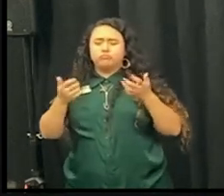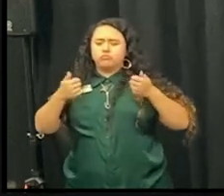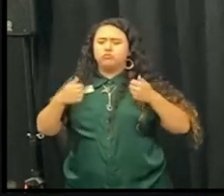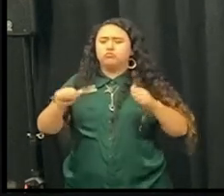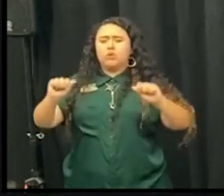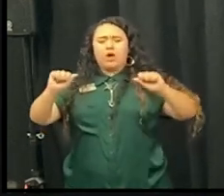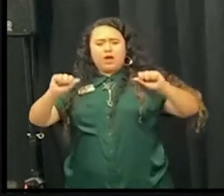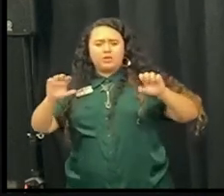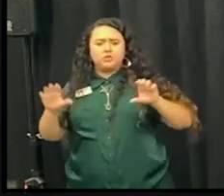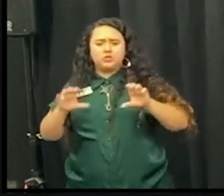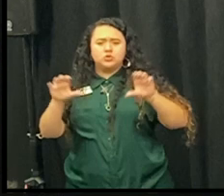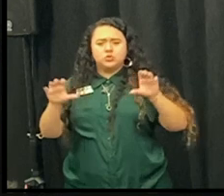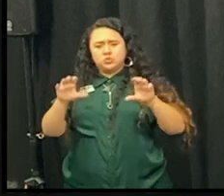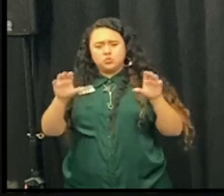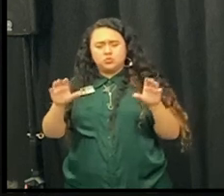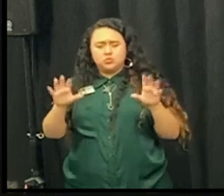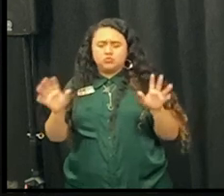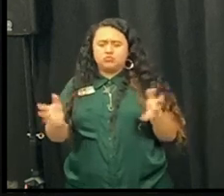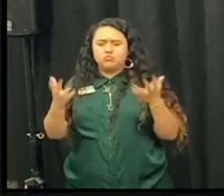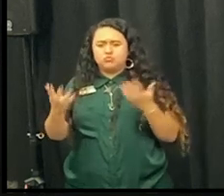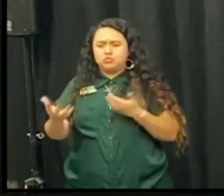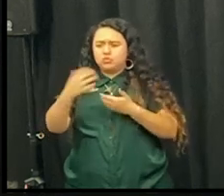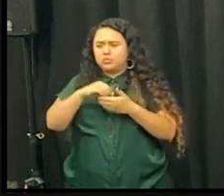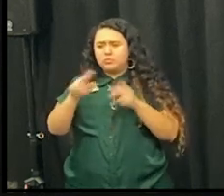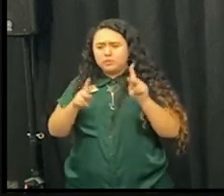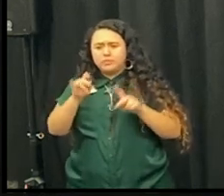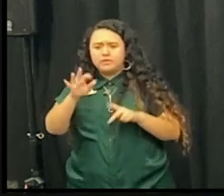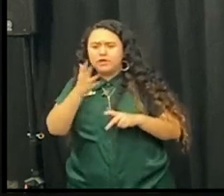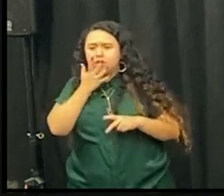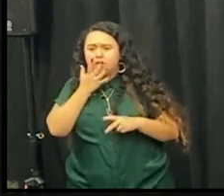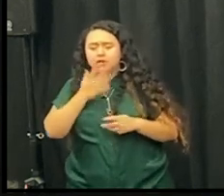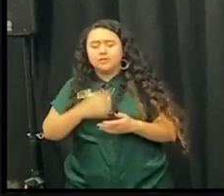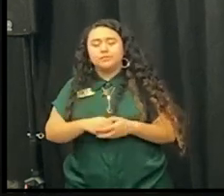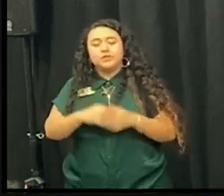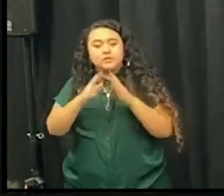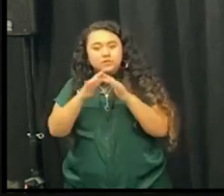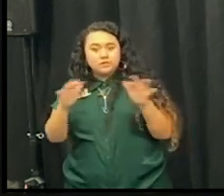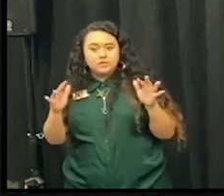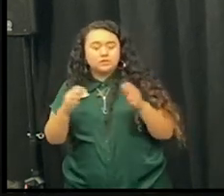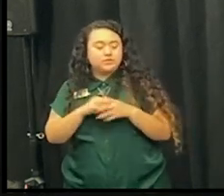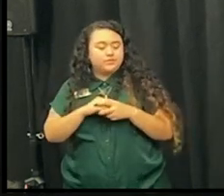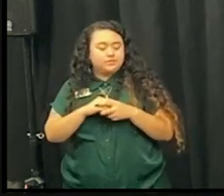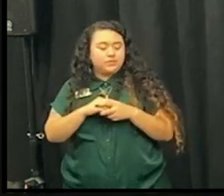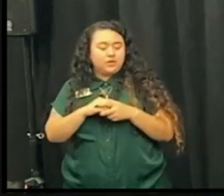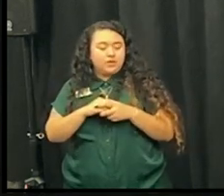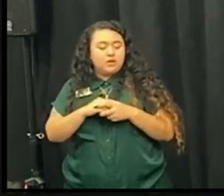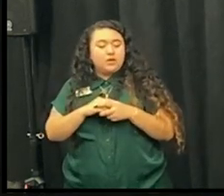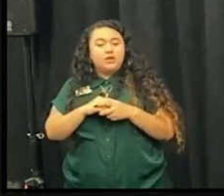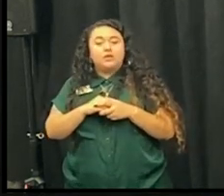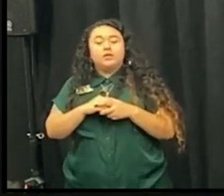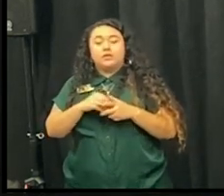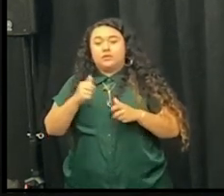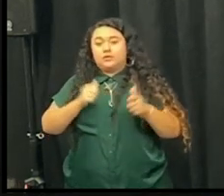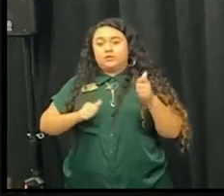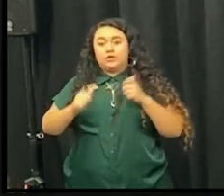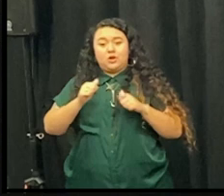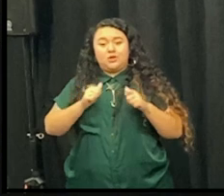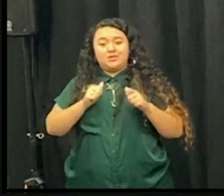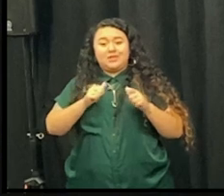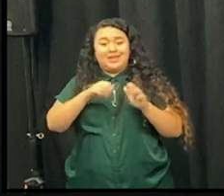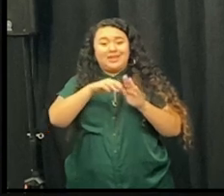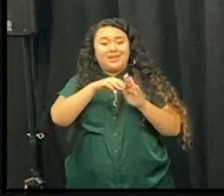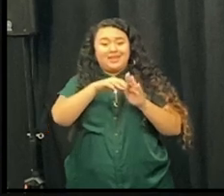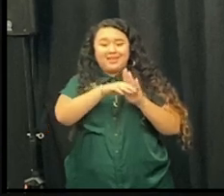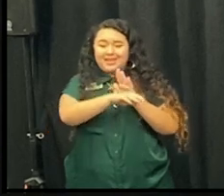and, you know, had a lot of like people of color and diversity in it. And it when those shows didn't do well, you